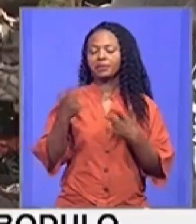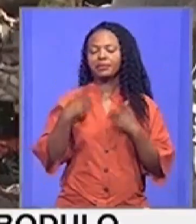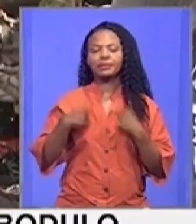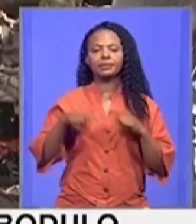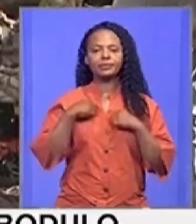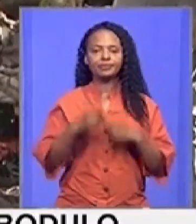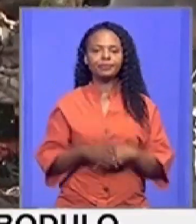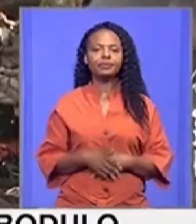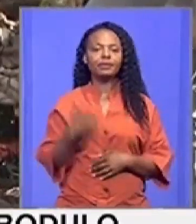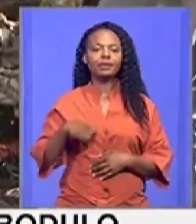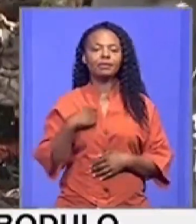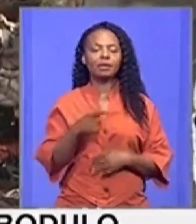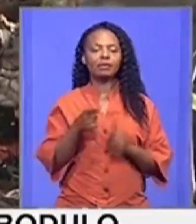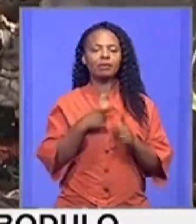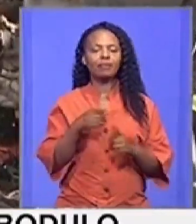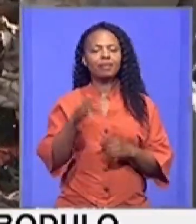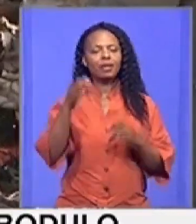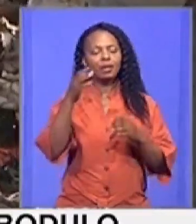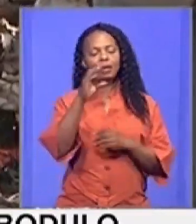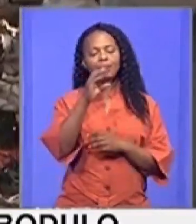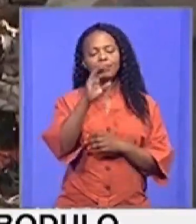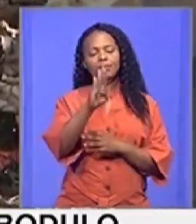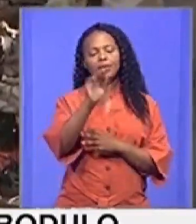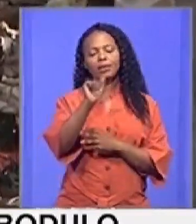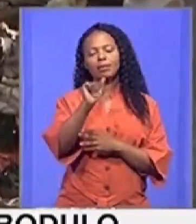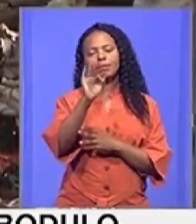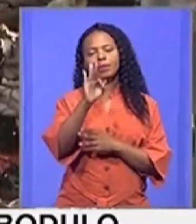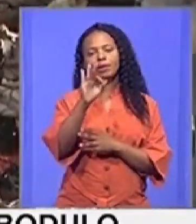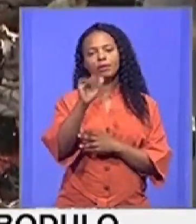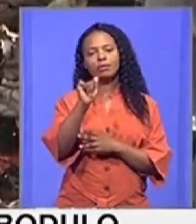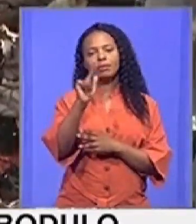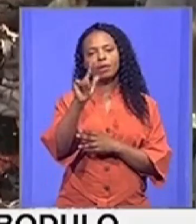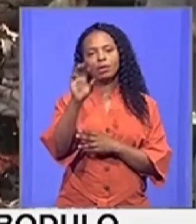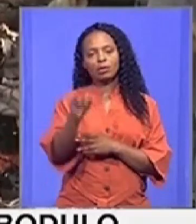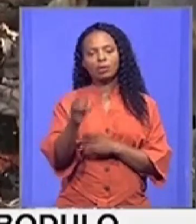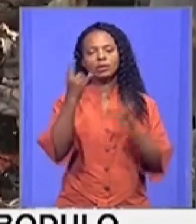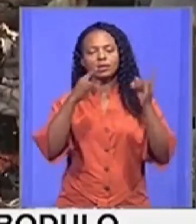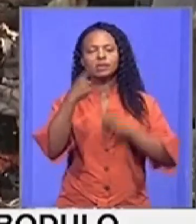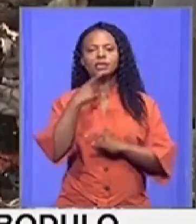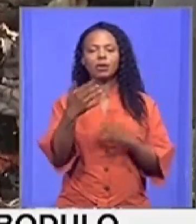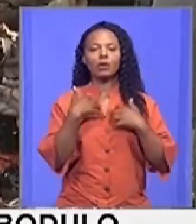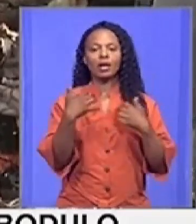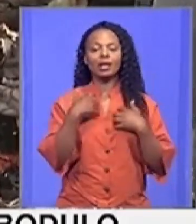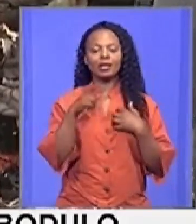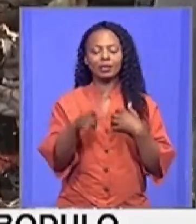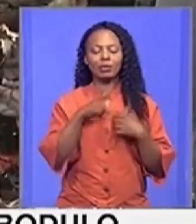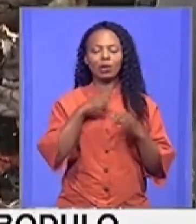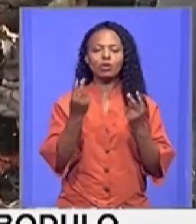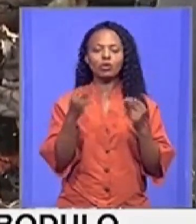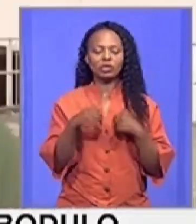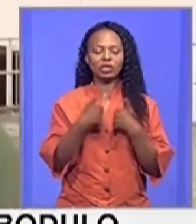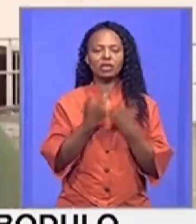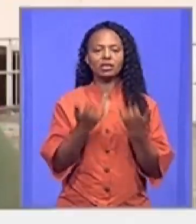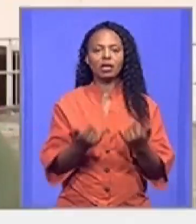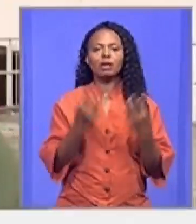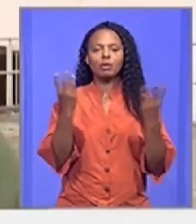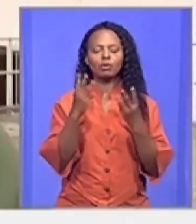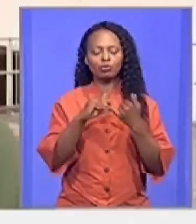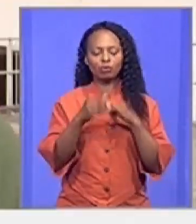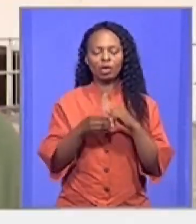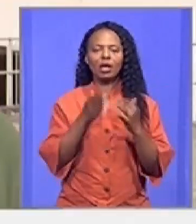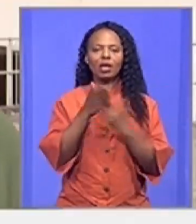Masepala o moholo wa Buffalo City ore o ngongoreiswa ke maemo ana. It's a huge challenge area for us because people continuously try and